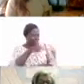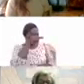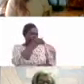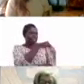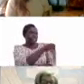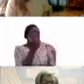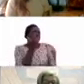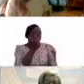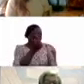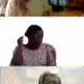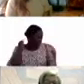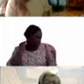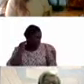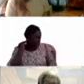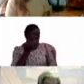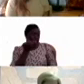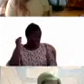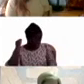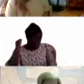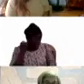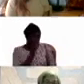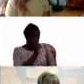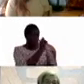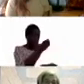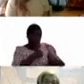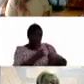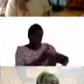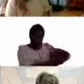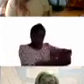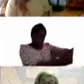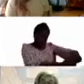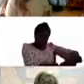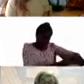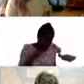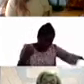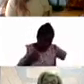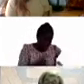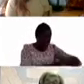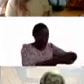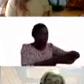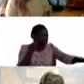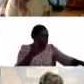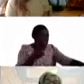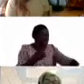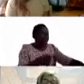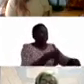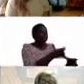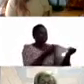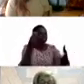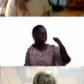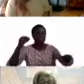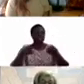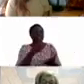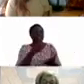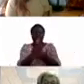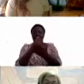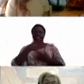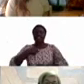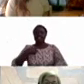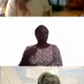And the same thing is true for albinos, and many people here in East Africa